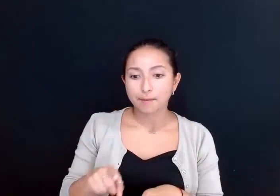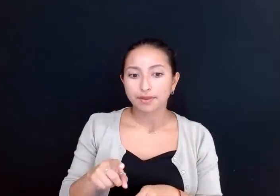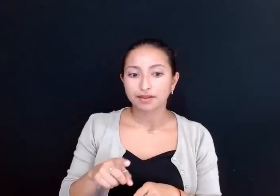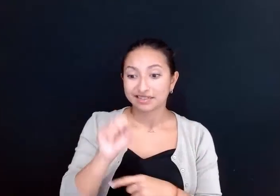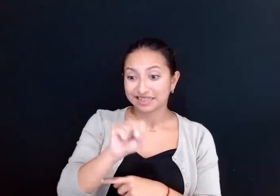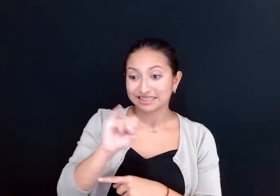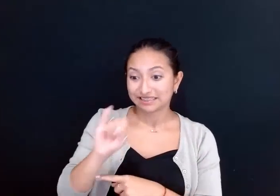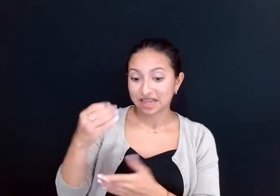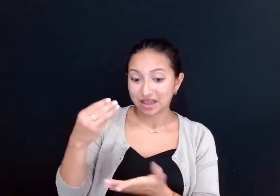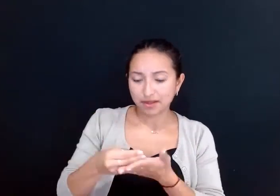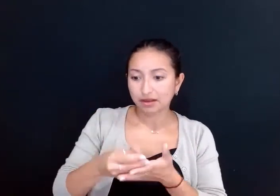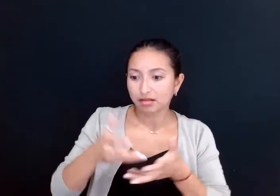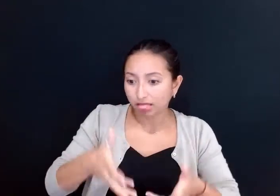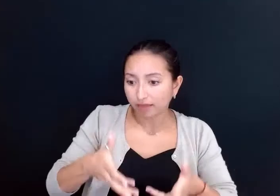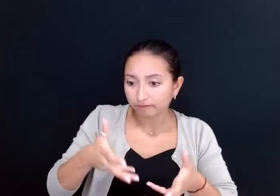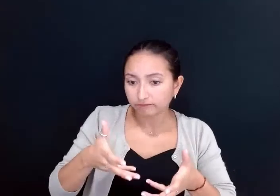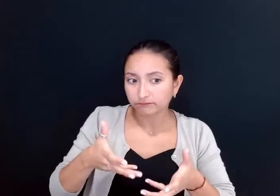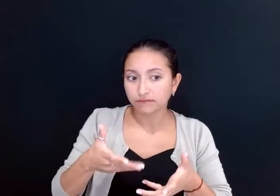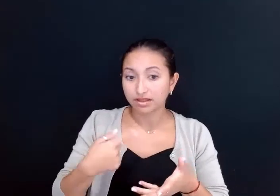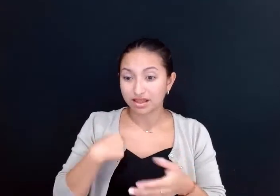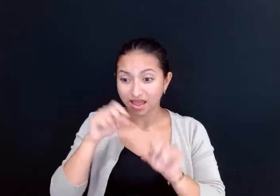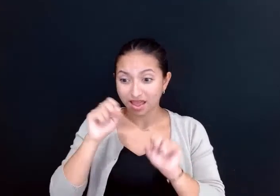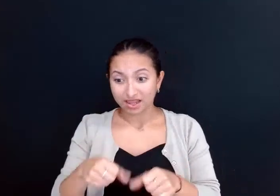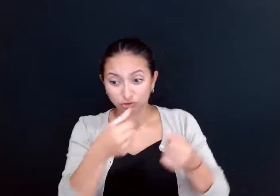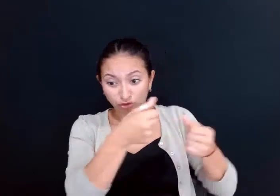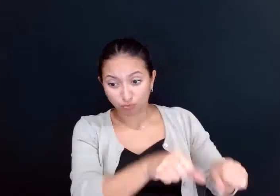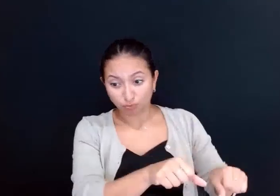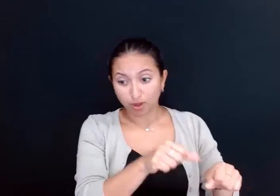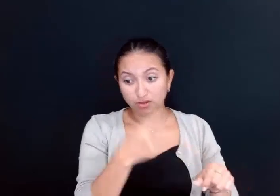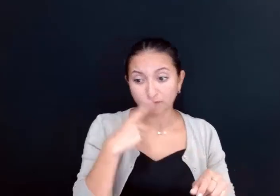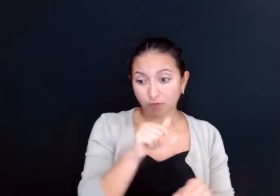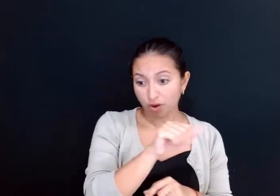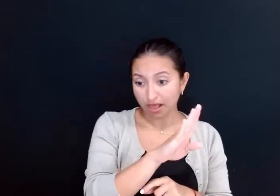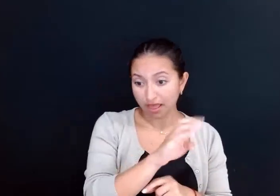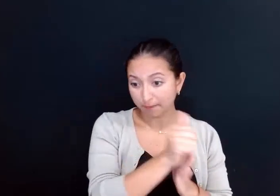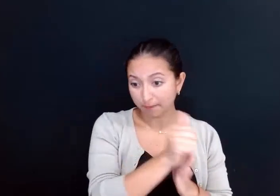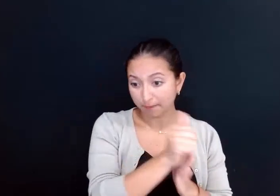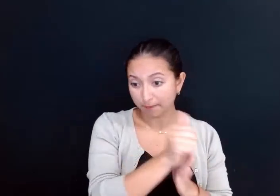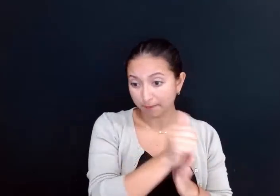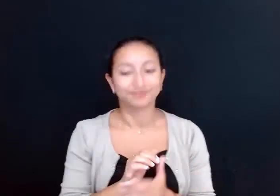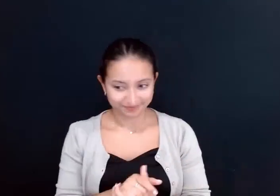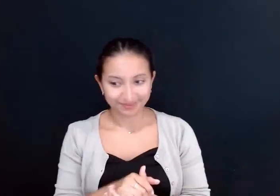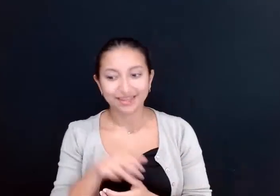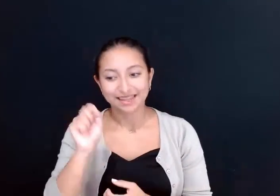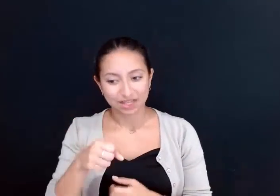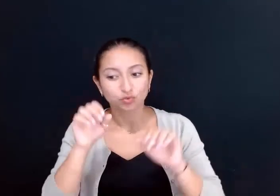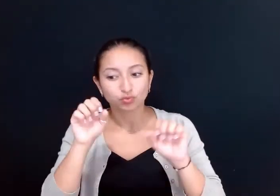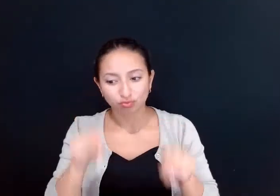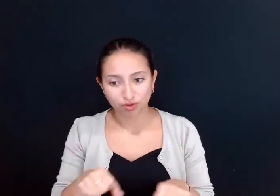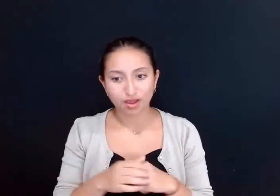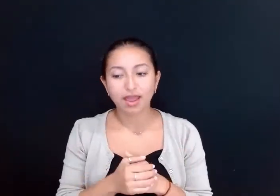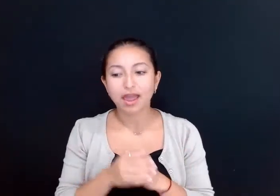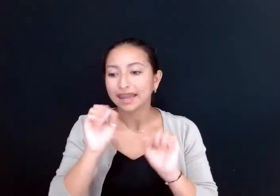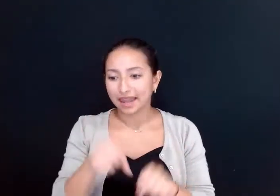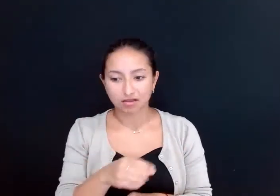or SSDI funds. Can I deposit those into an ABLE account? Yes, you can. Yes, you can. That can be direct deposit